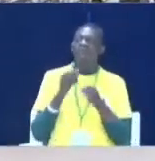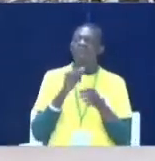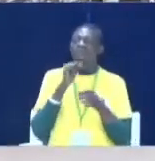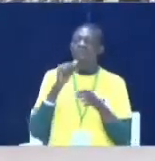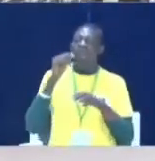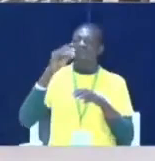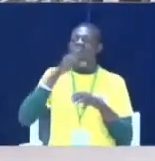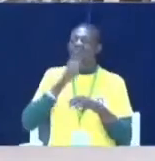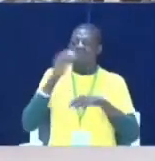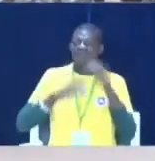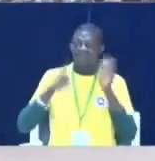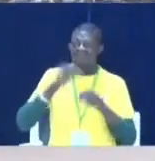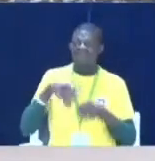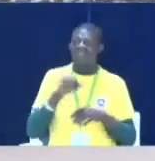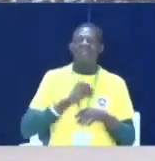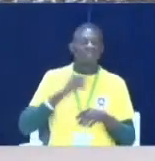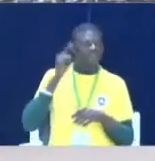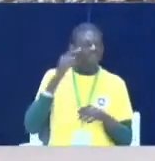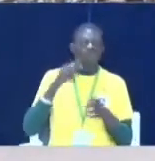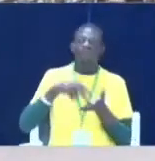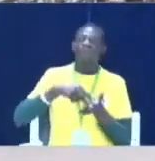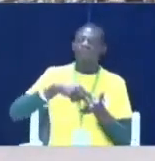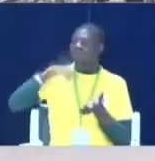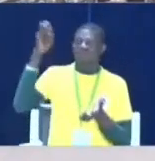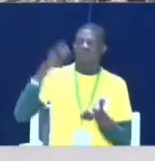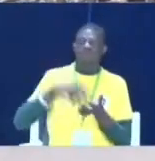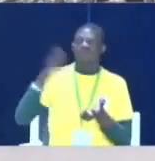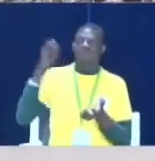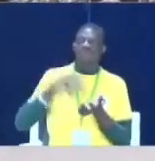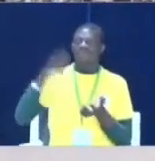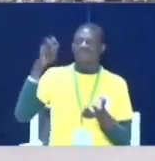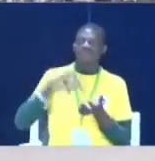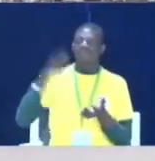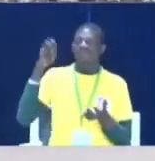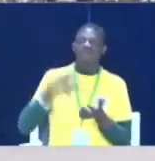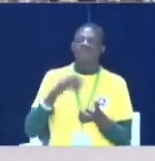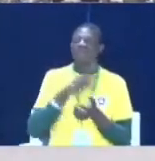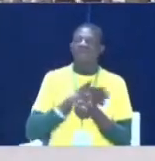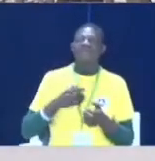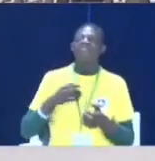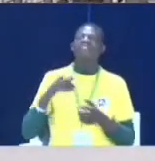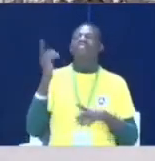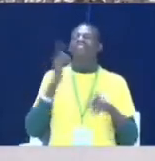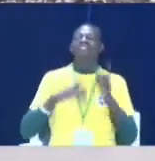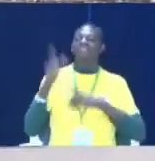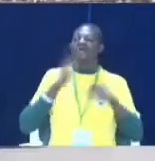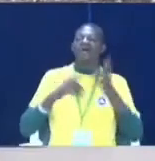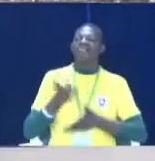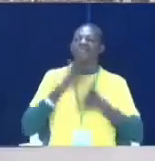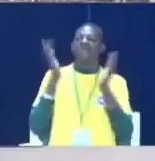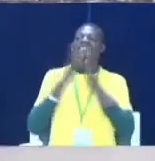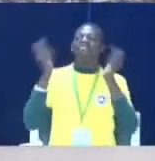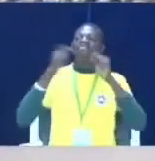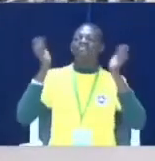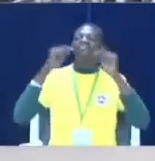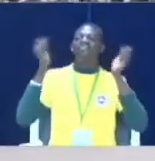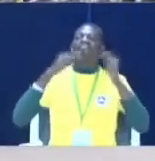him here this evening, I think you should jump on, you should jump up on your feet and give Jesus a shout.